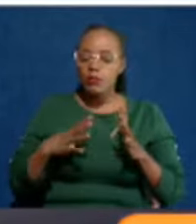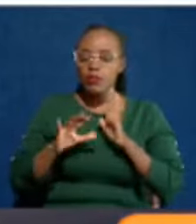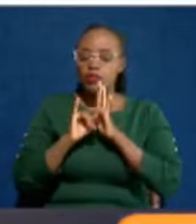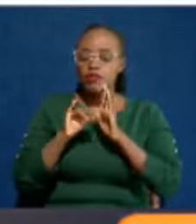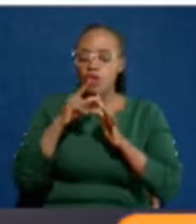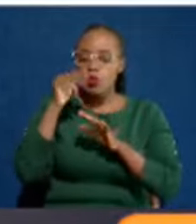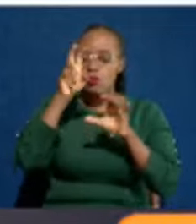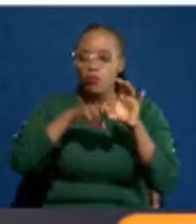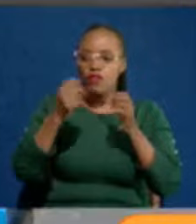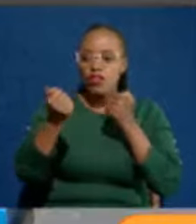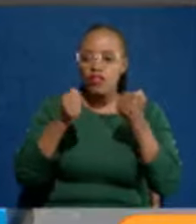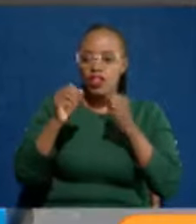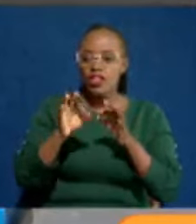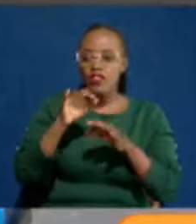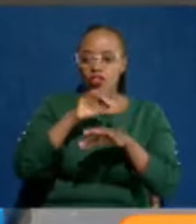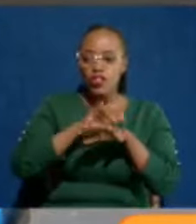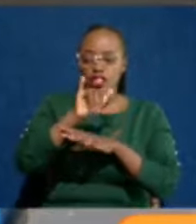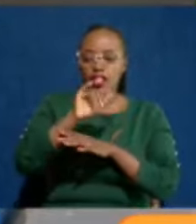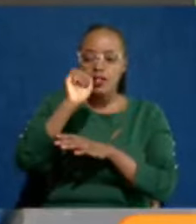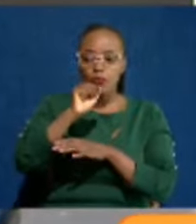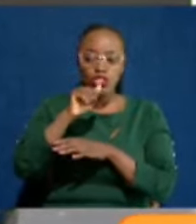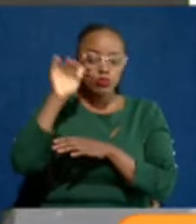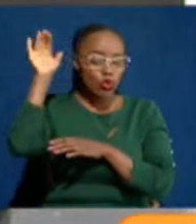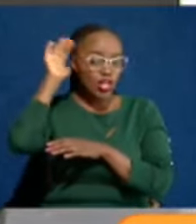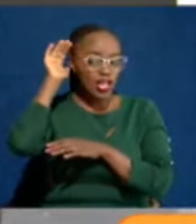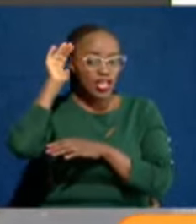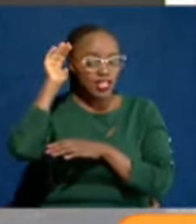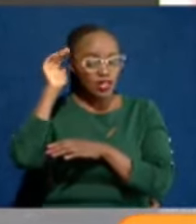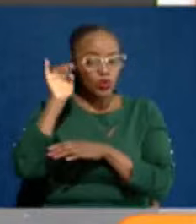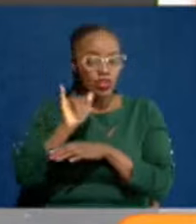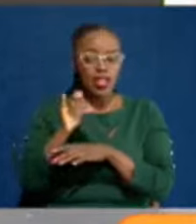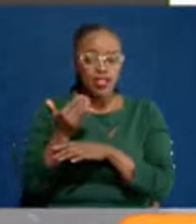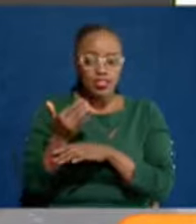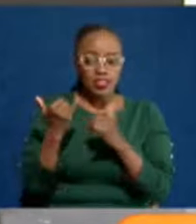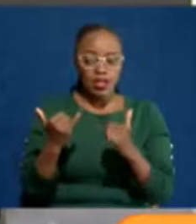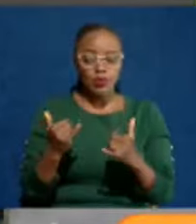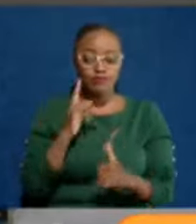government vehicles. I don't know if we've got that, and we can listen to that now.